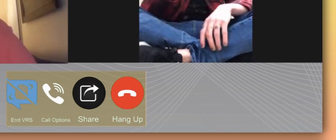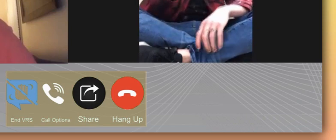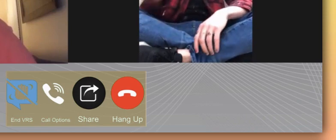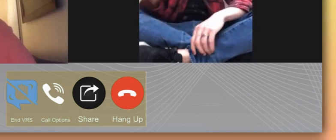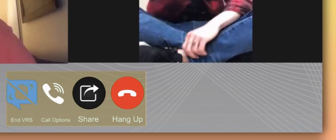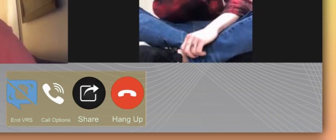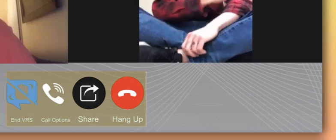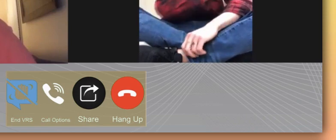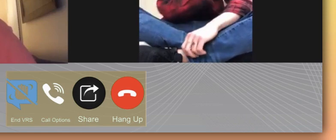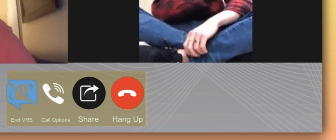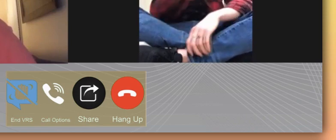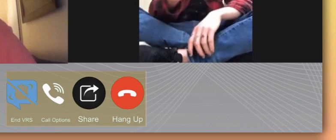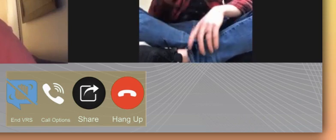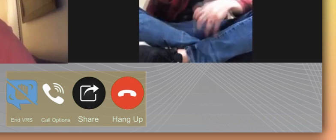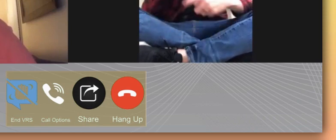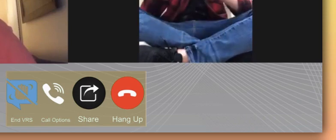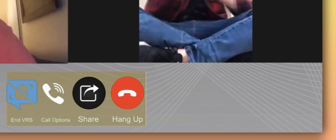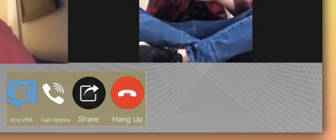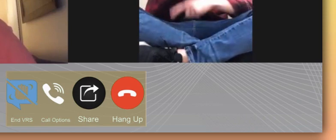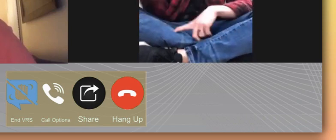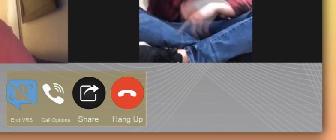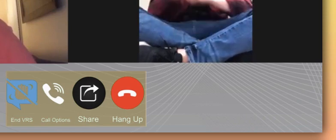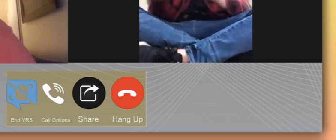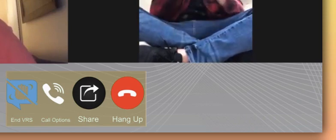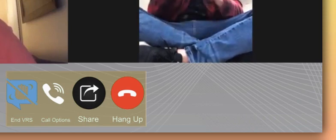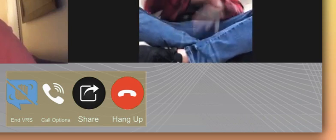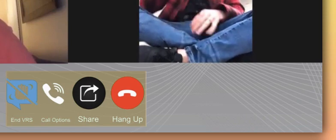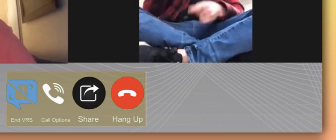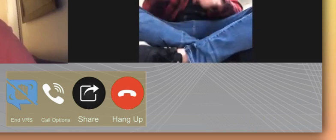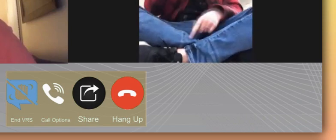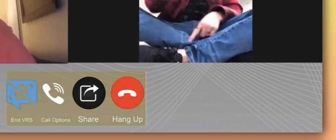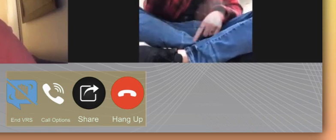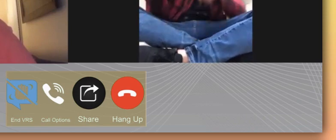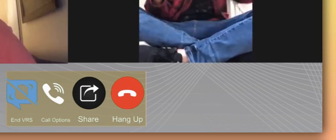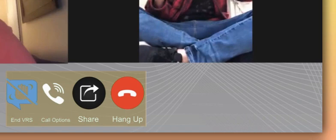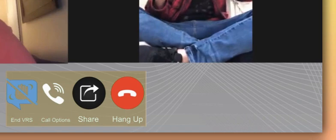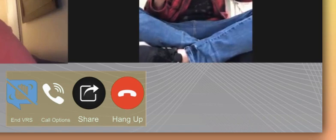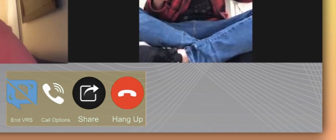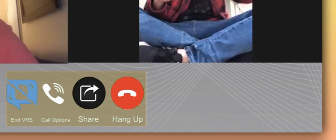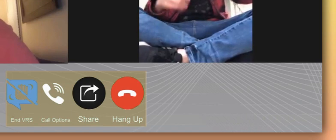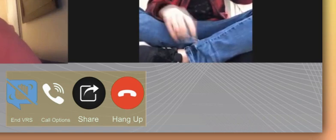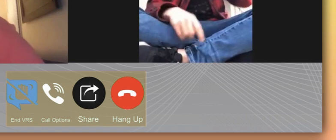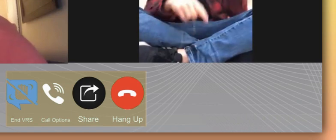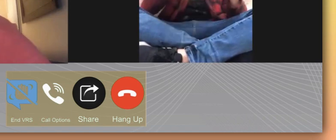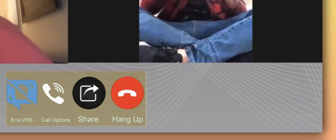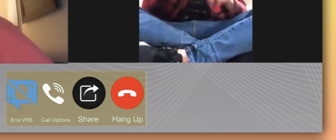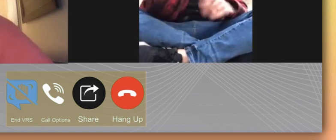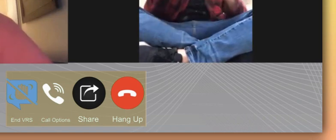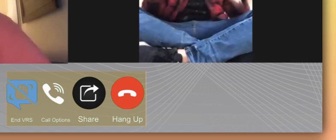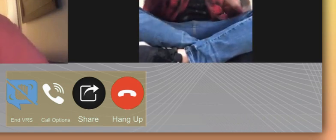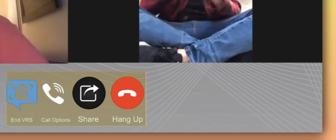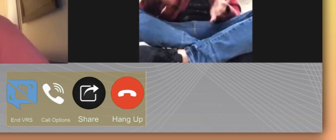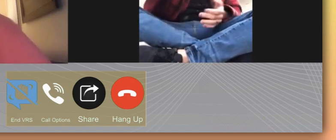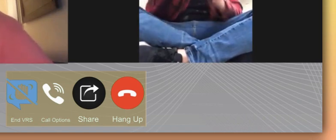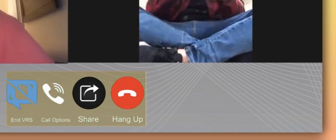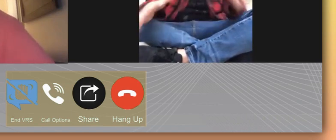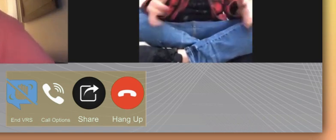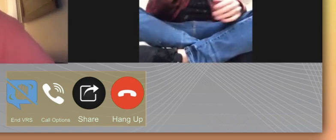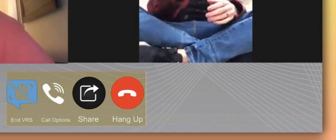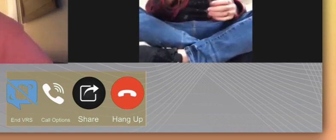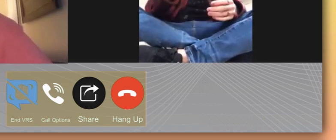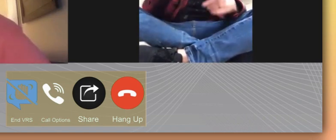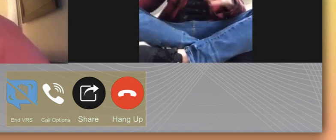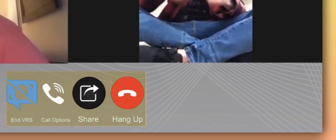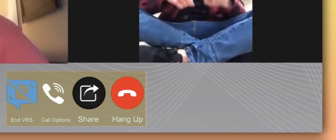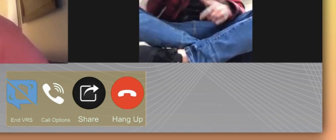No. You want me to find another patient and groom them to work for me. To